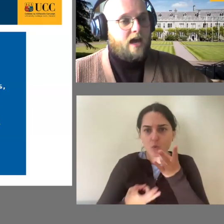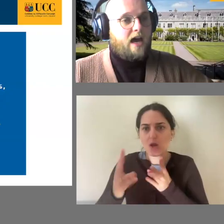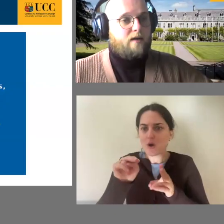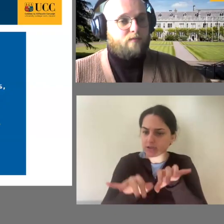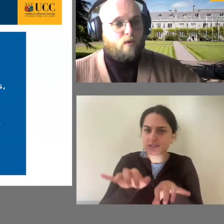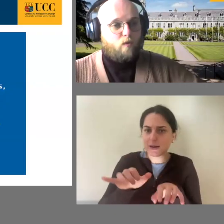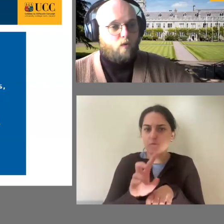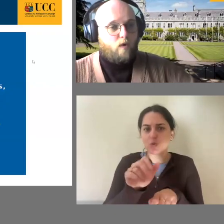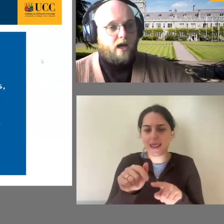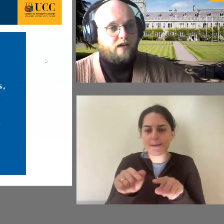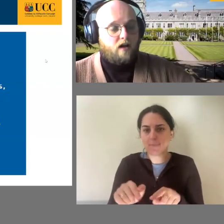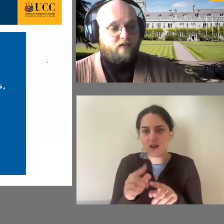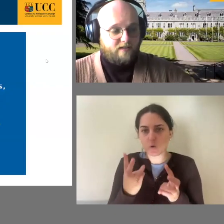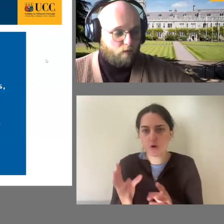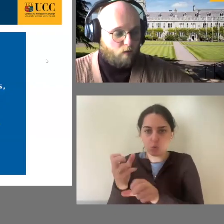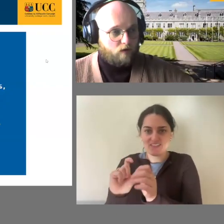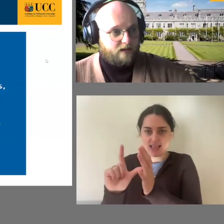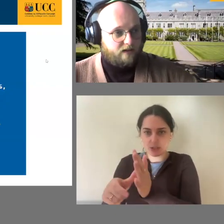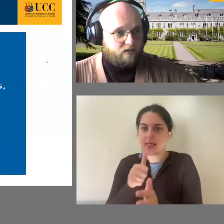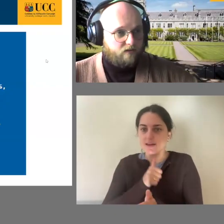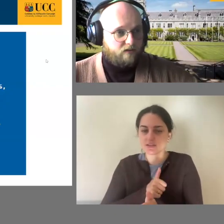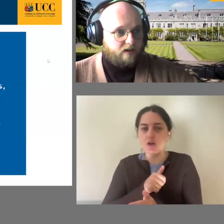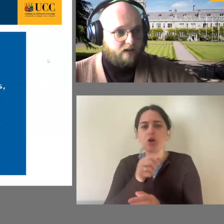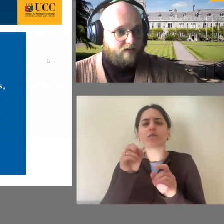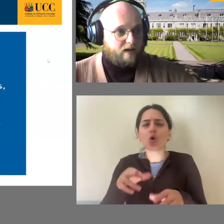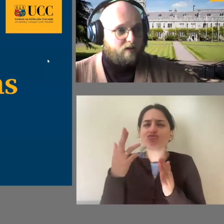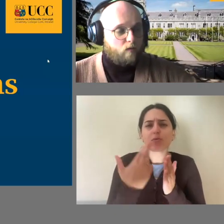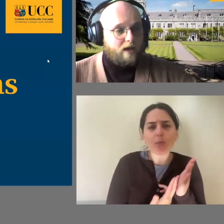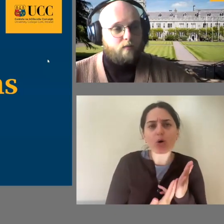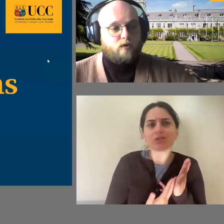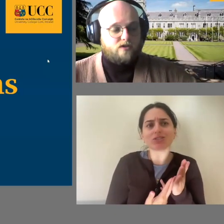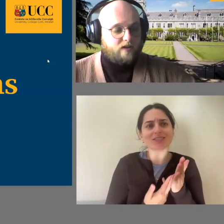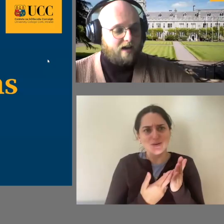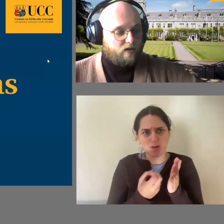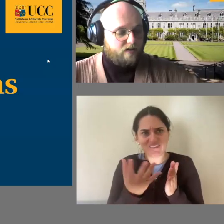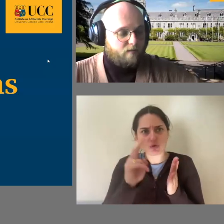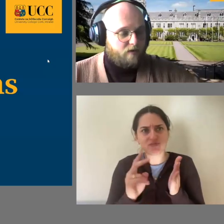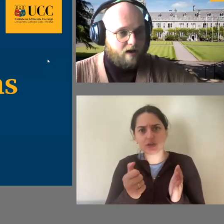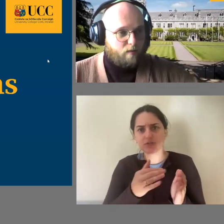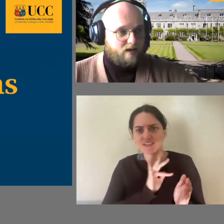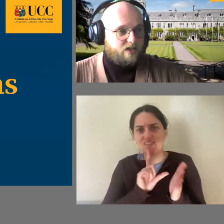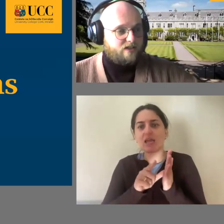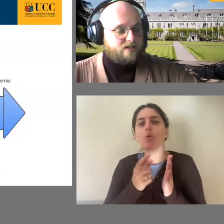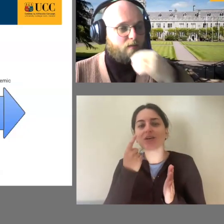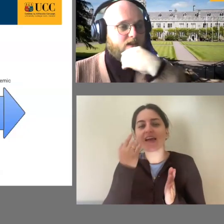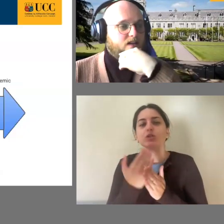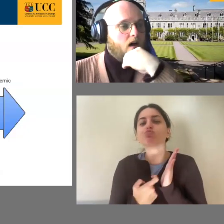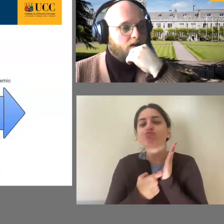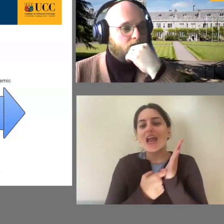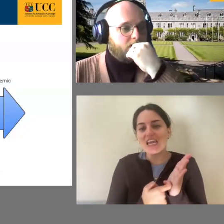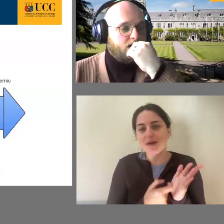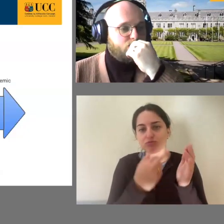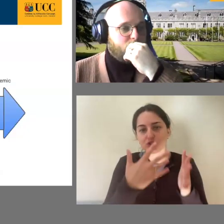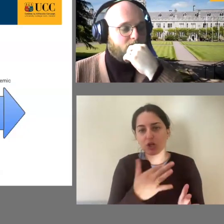in. And obviously the report and things are available as well, but we're just going to have a look at some of the recommendations now